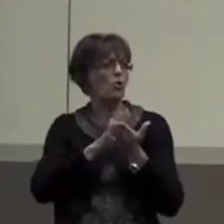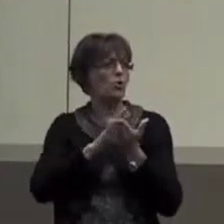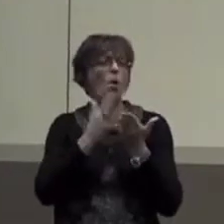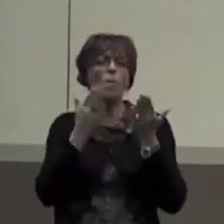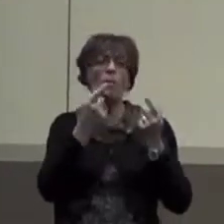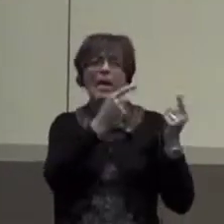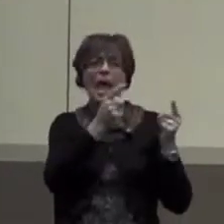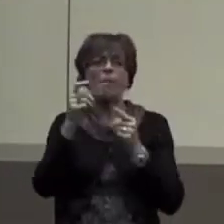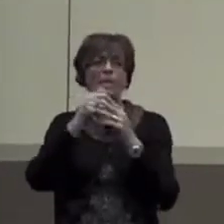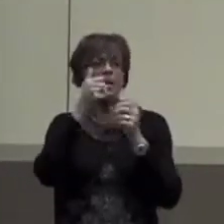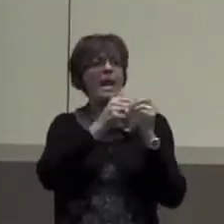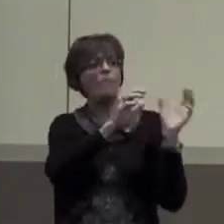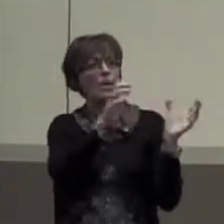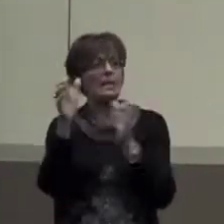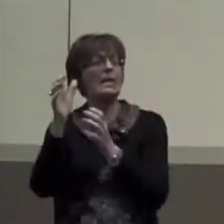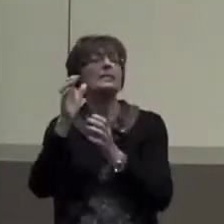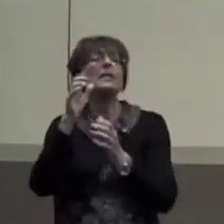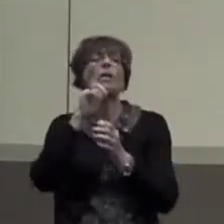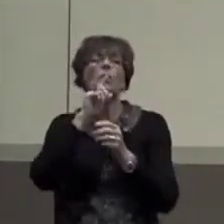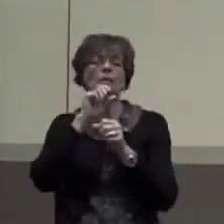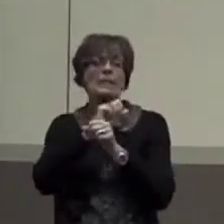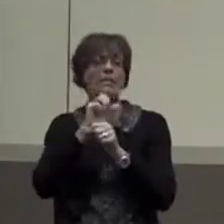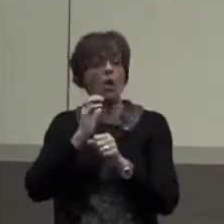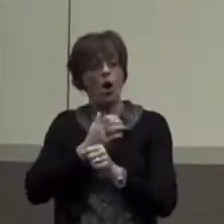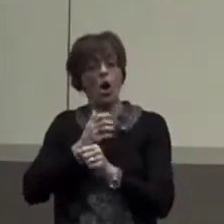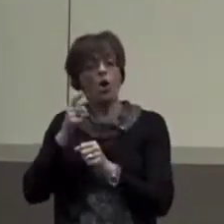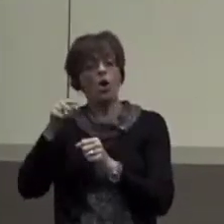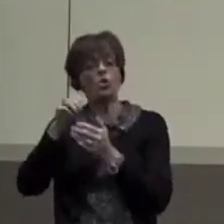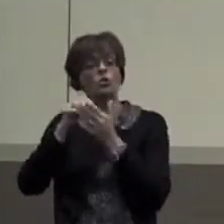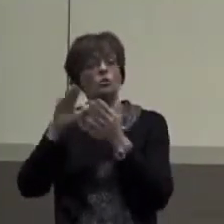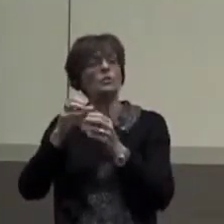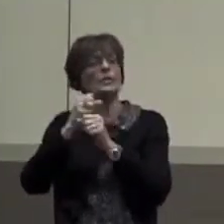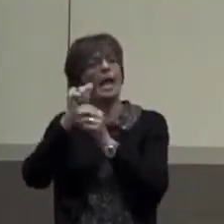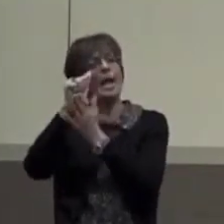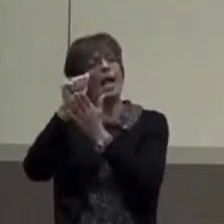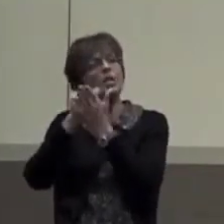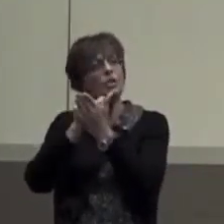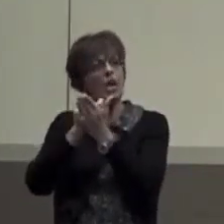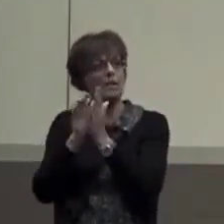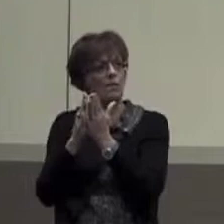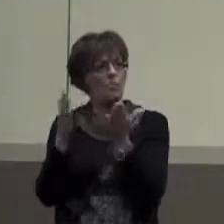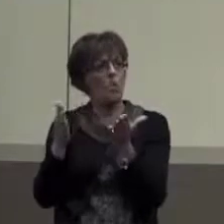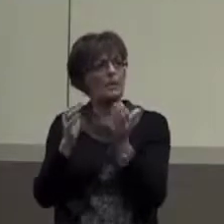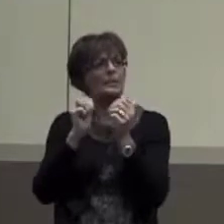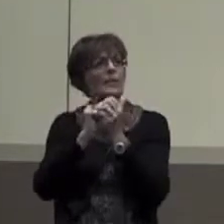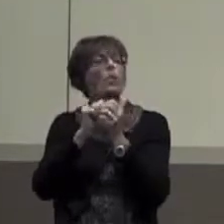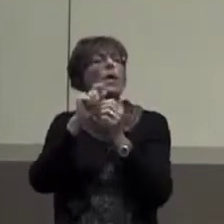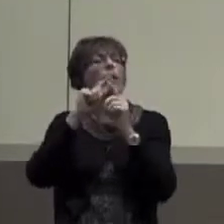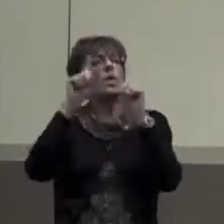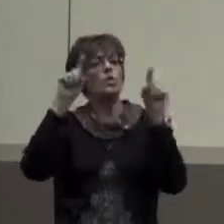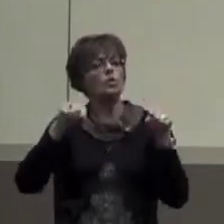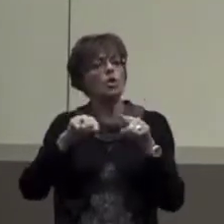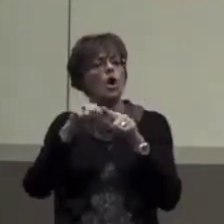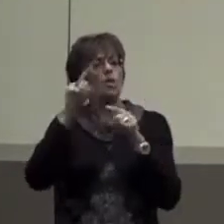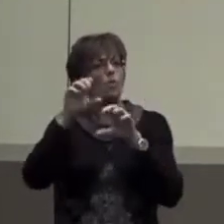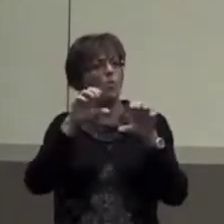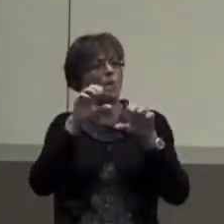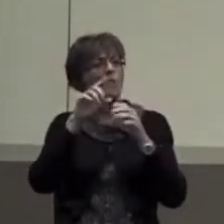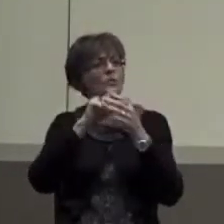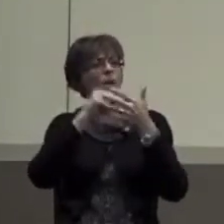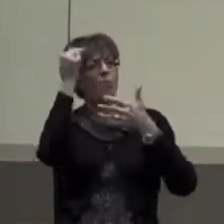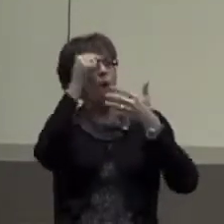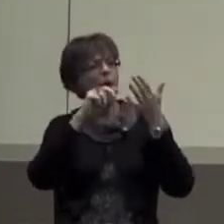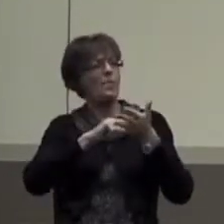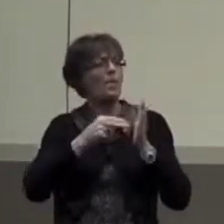was definitely, our students received agenda books, so it was in there with a chart of what the behaviors meant so people could refer to it at any